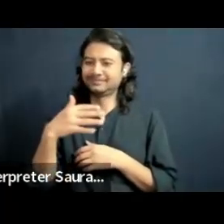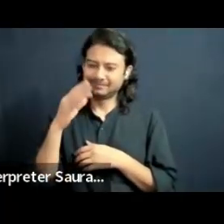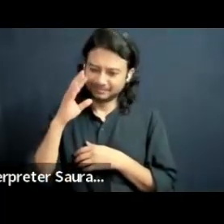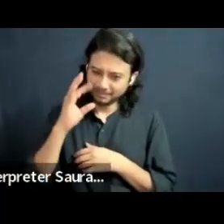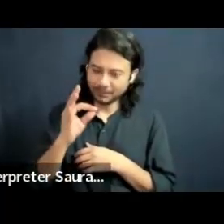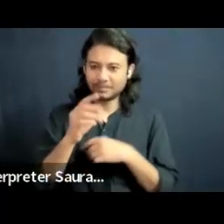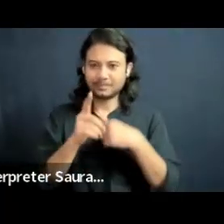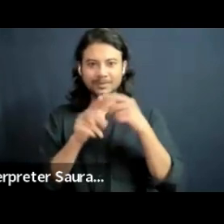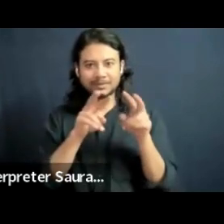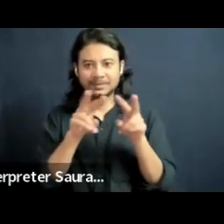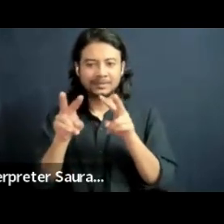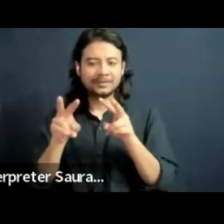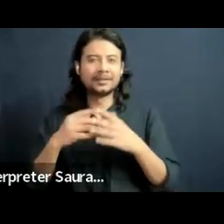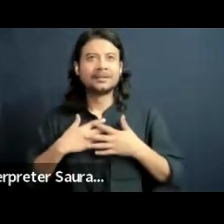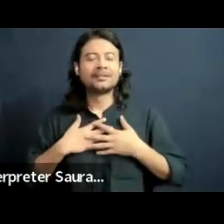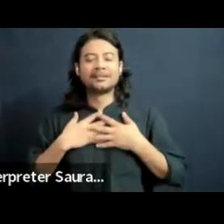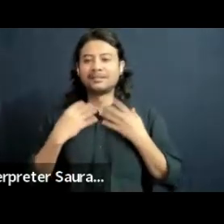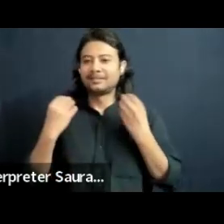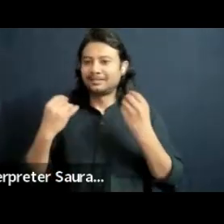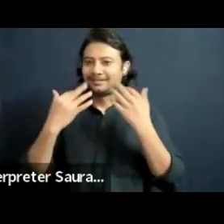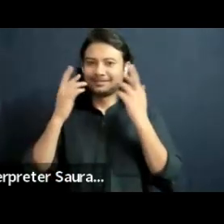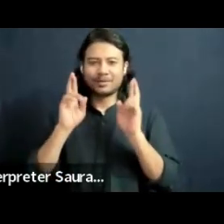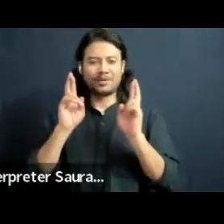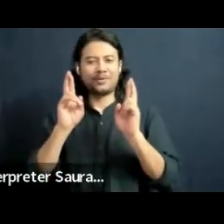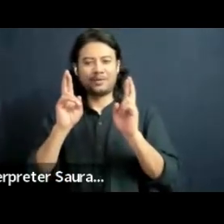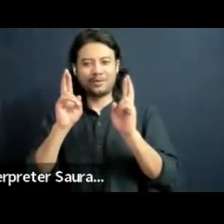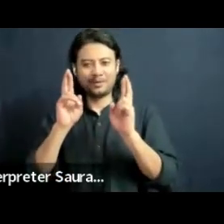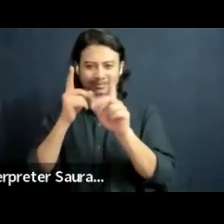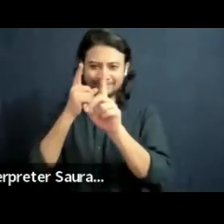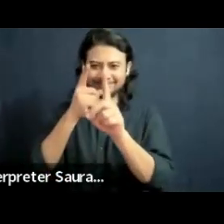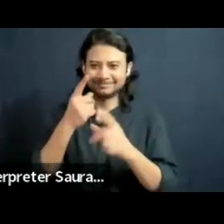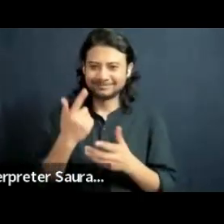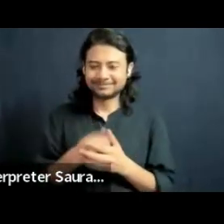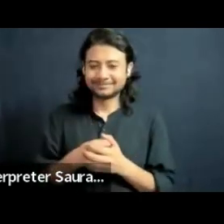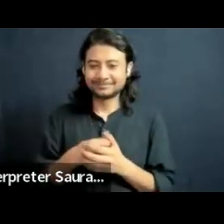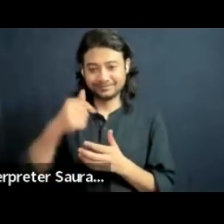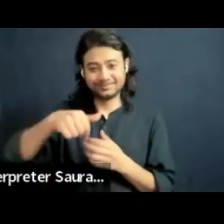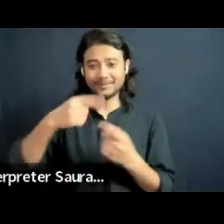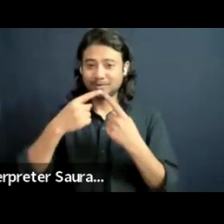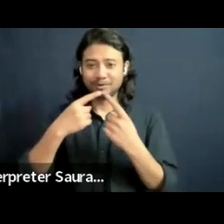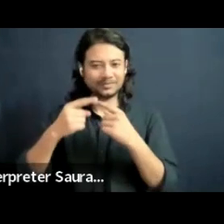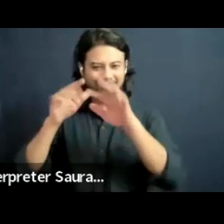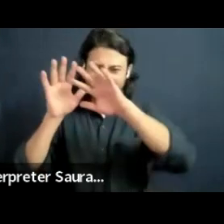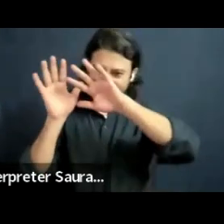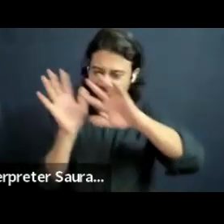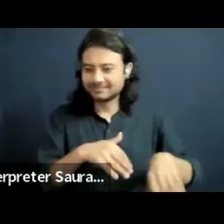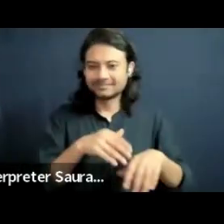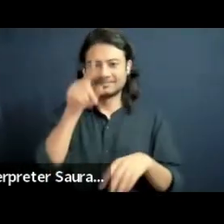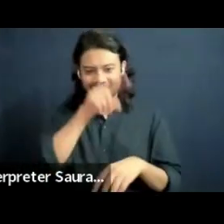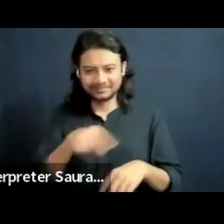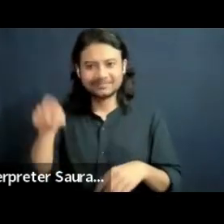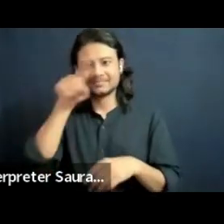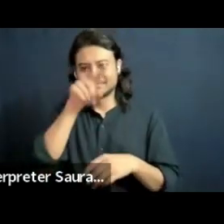we think about this idea of end the cycle, today we're really talking about ending the cycle of children with